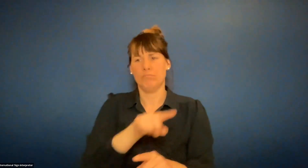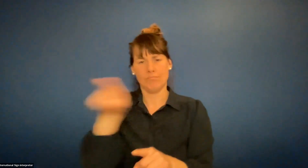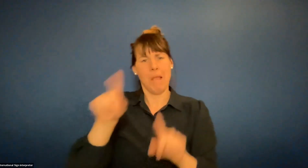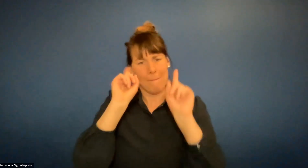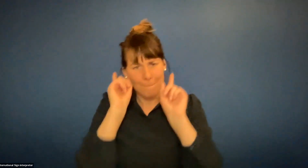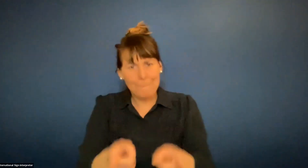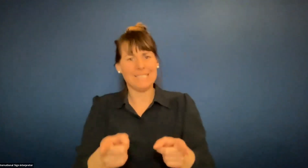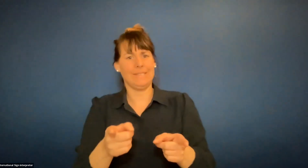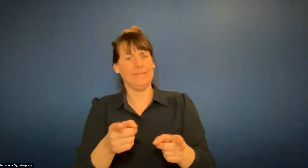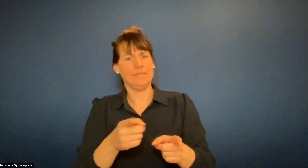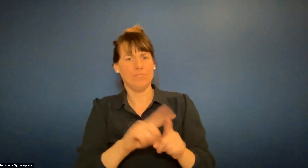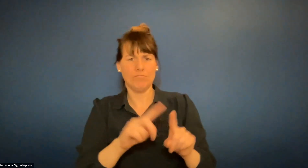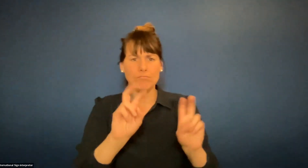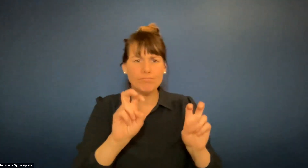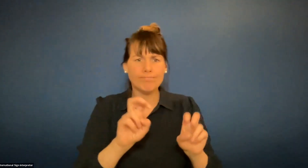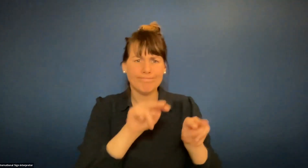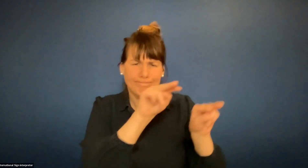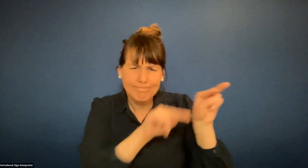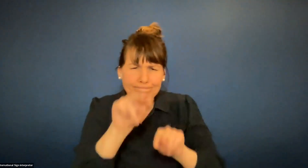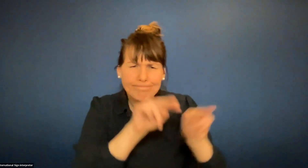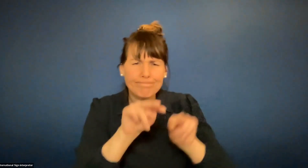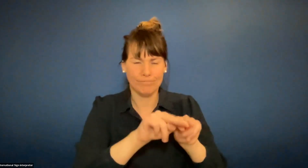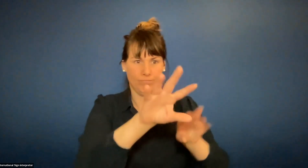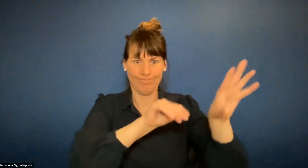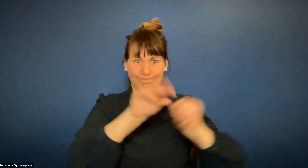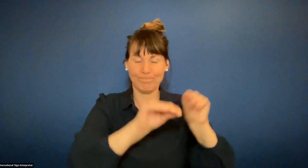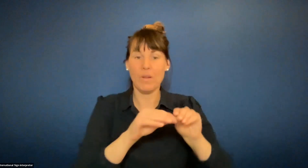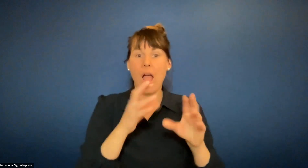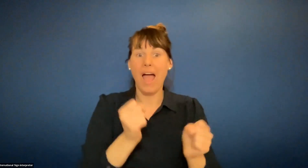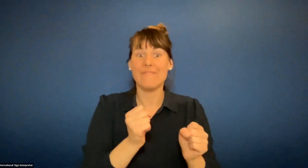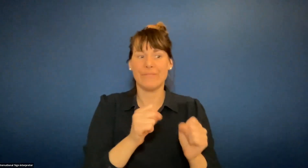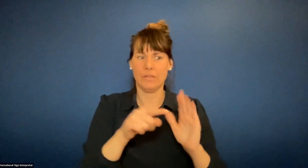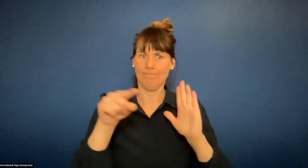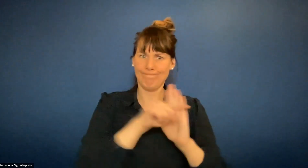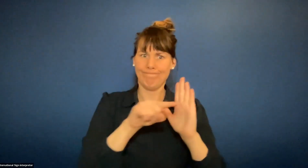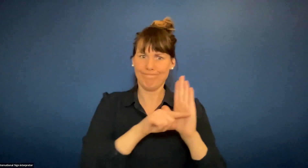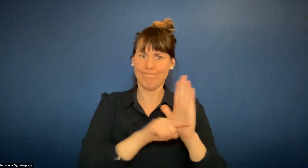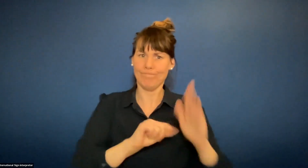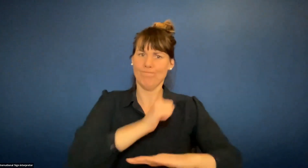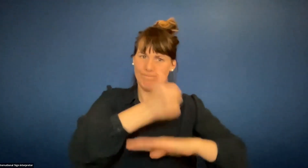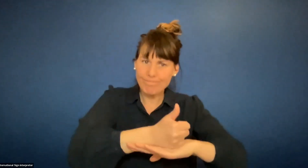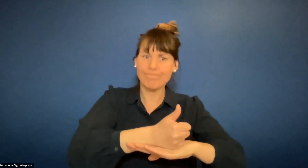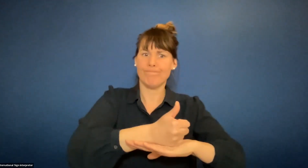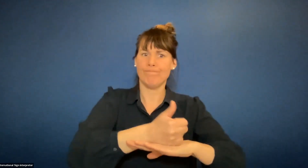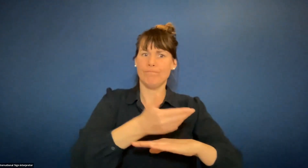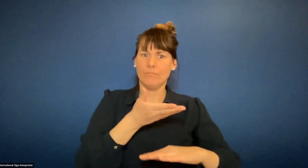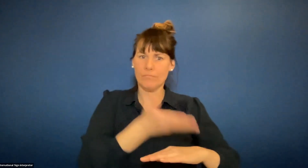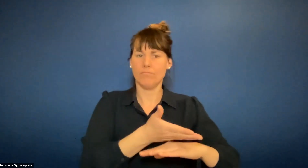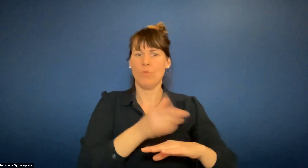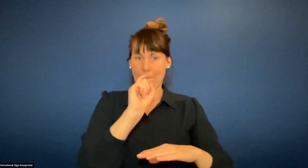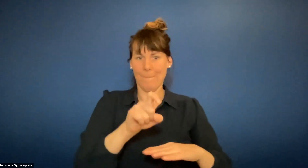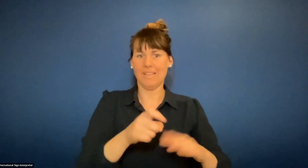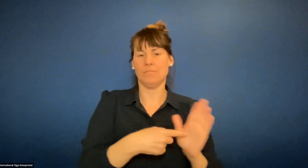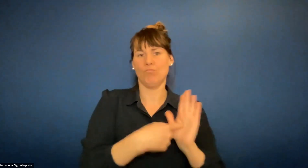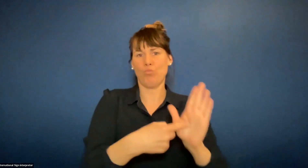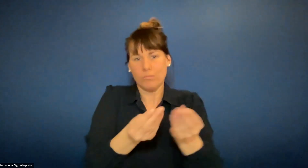with respect to the provision of services for persons with disabilities. For